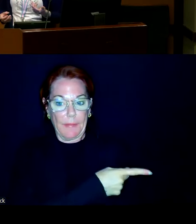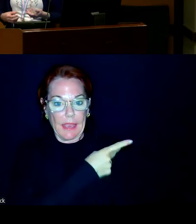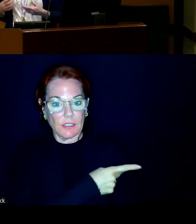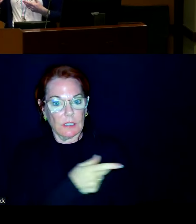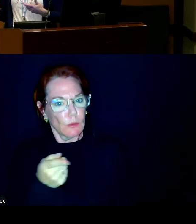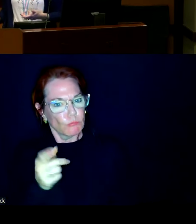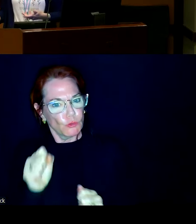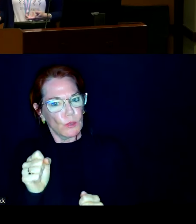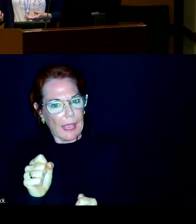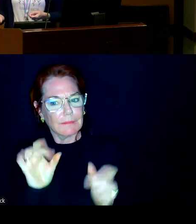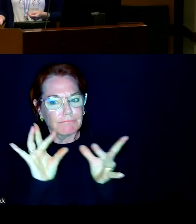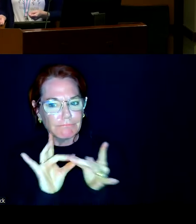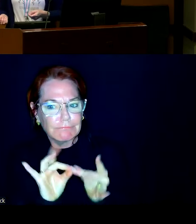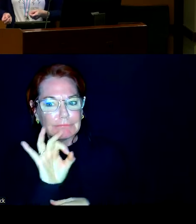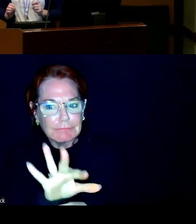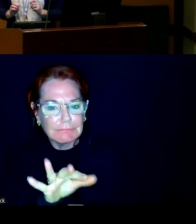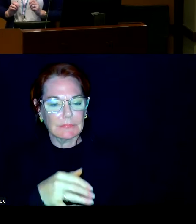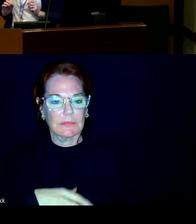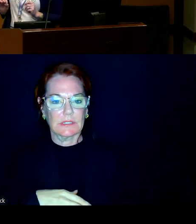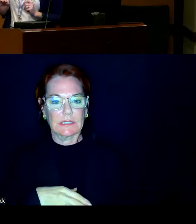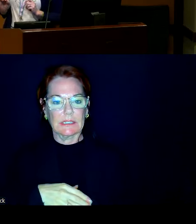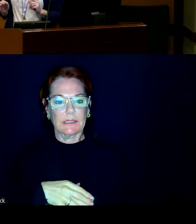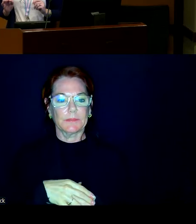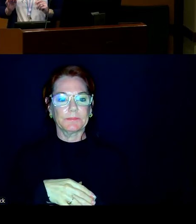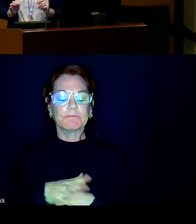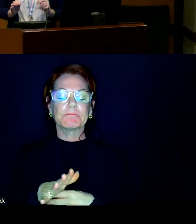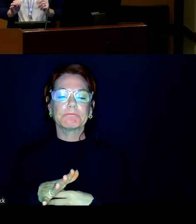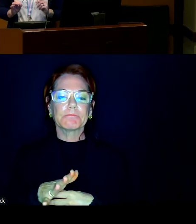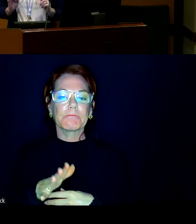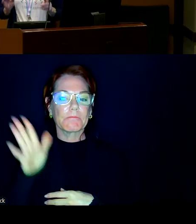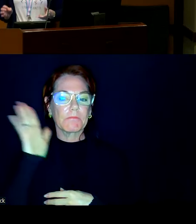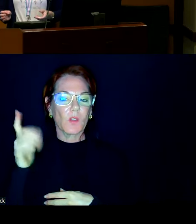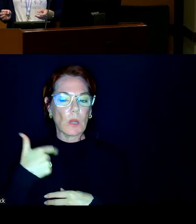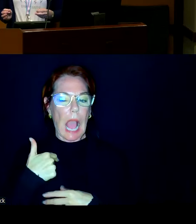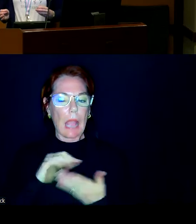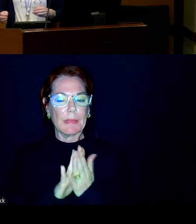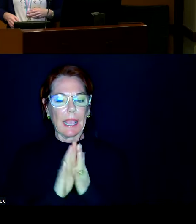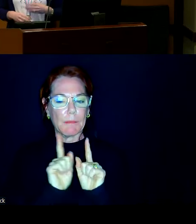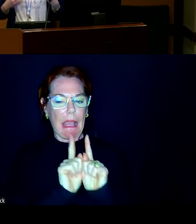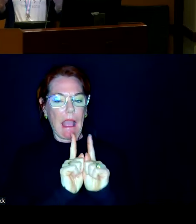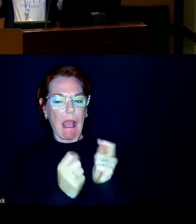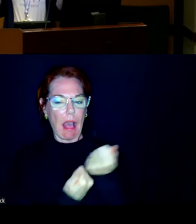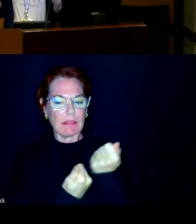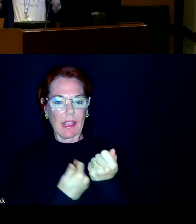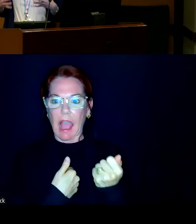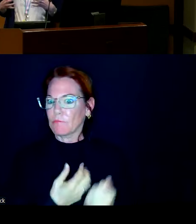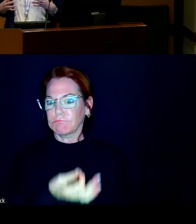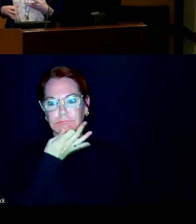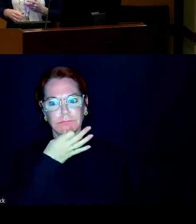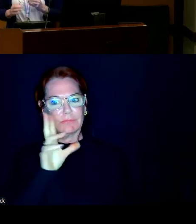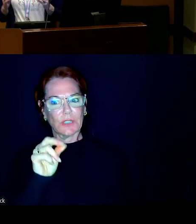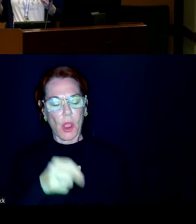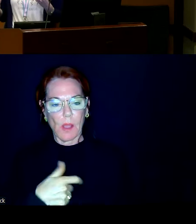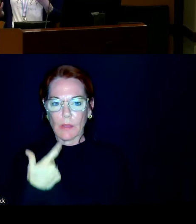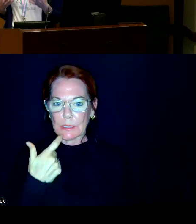important thing is finding a way that's comfortable to do so, because when I was starting to be an ally, I wasn't good at it. And I would just be like, oh, I hate that